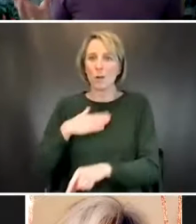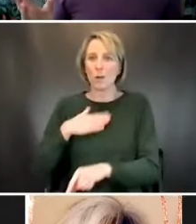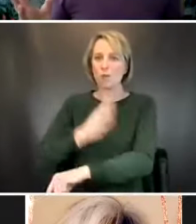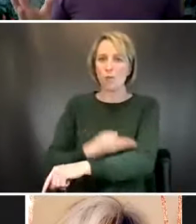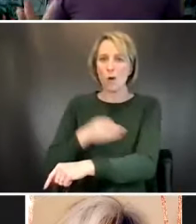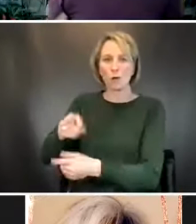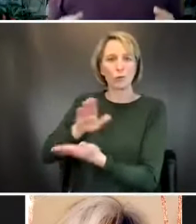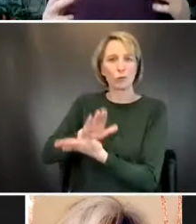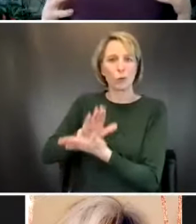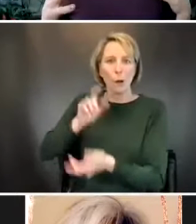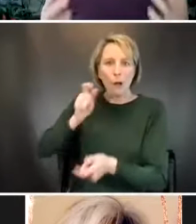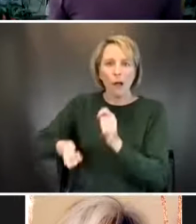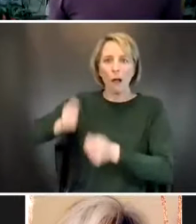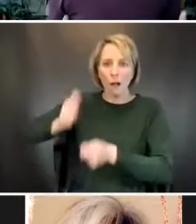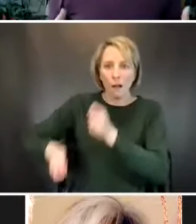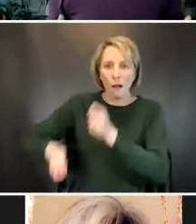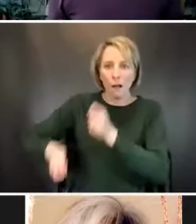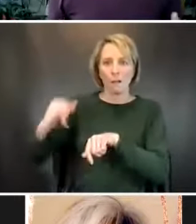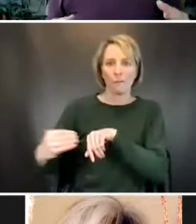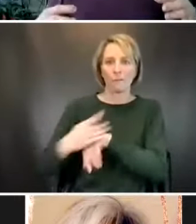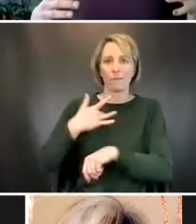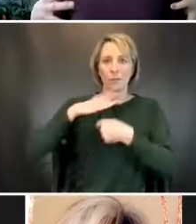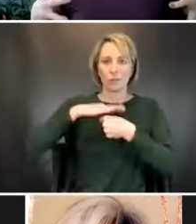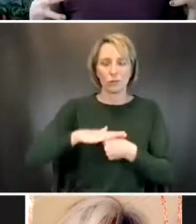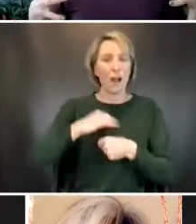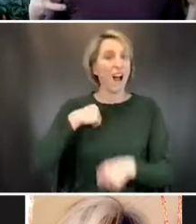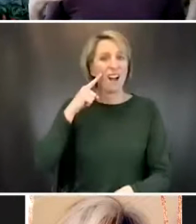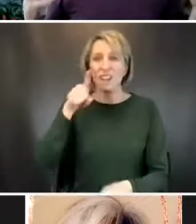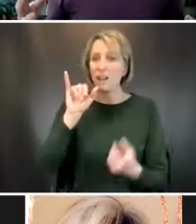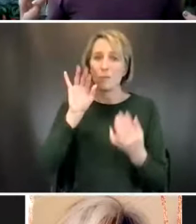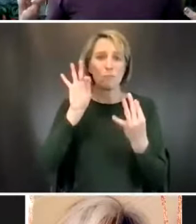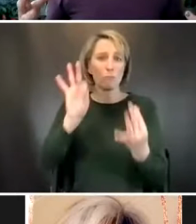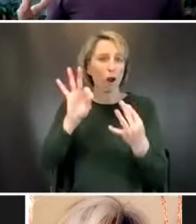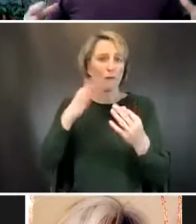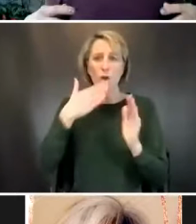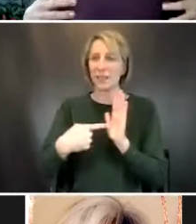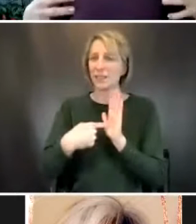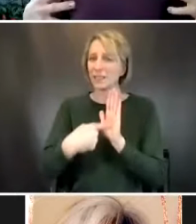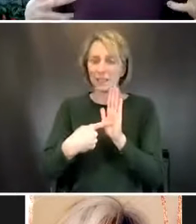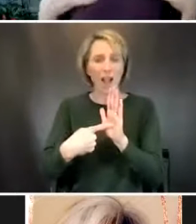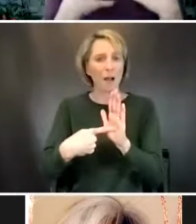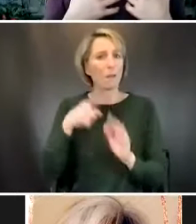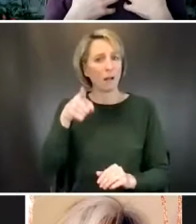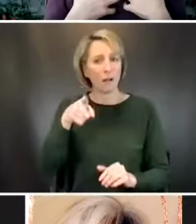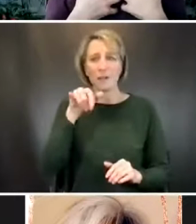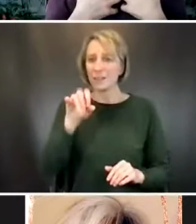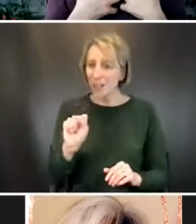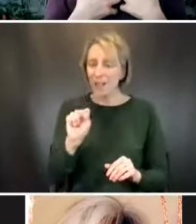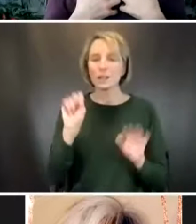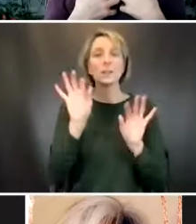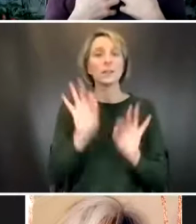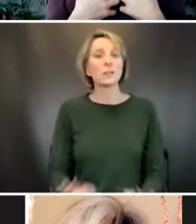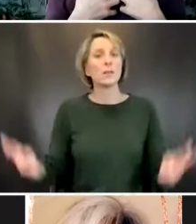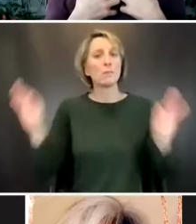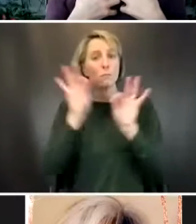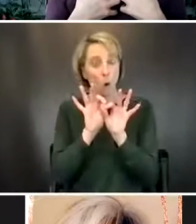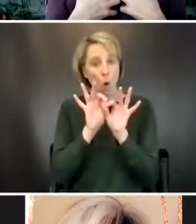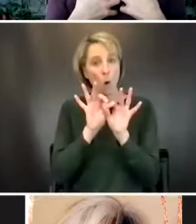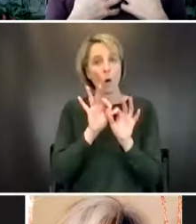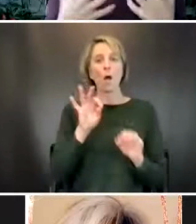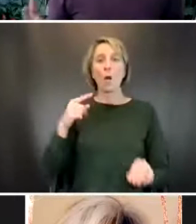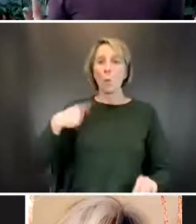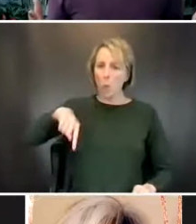great example. And I think it's important for us to give credit and give some self-compassion to